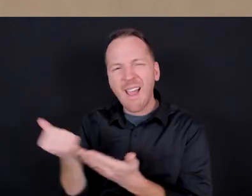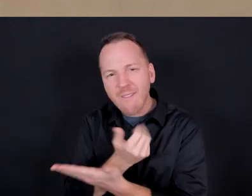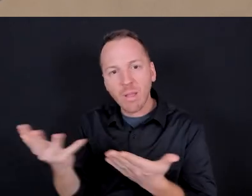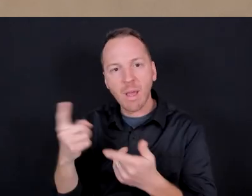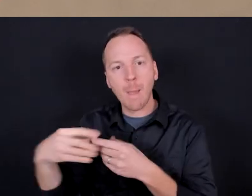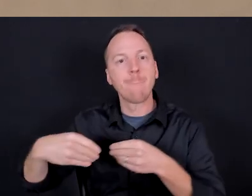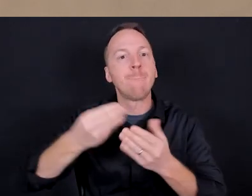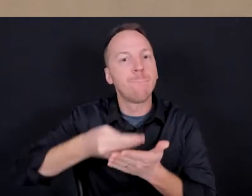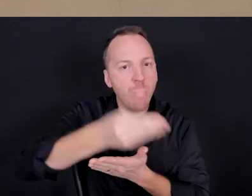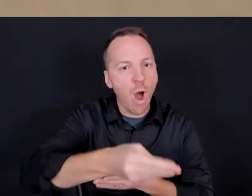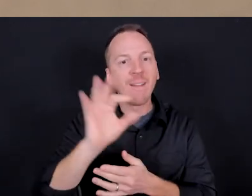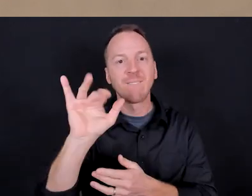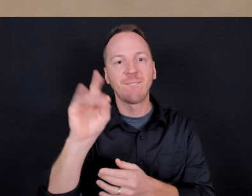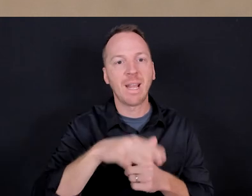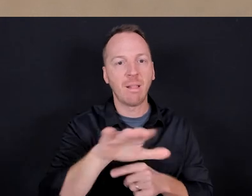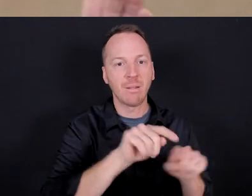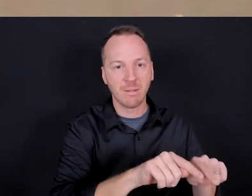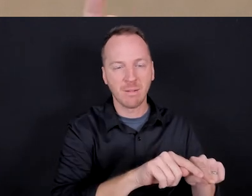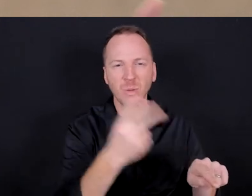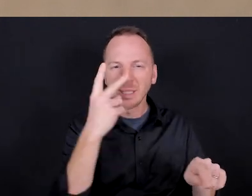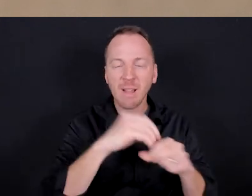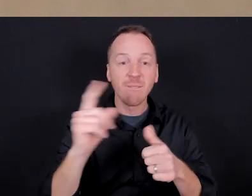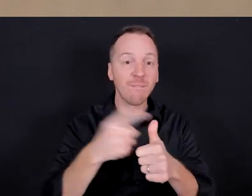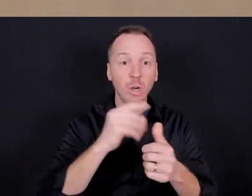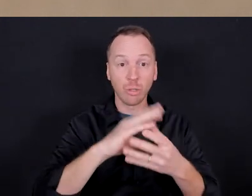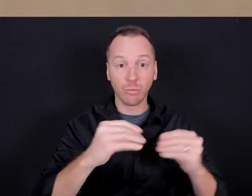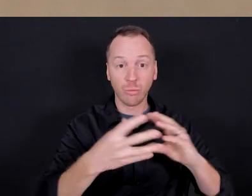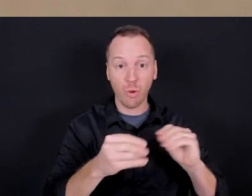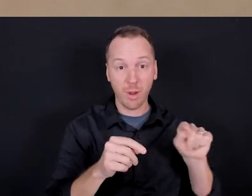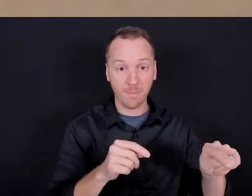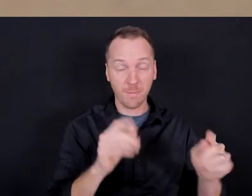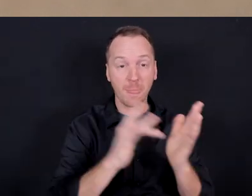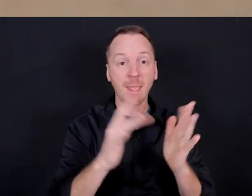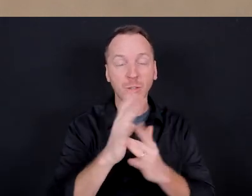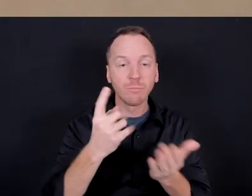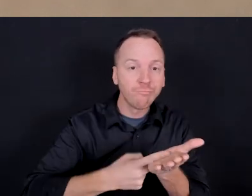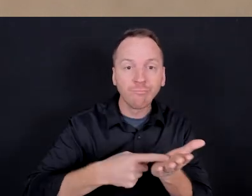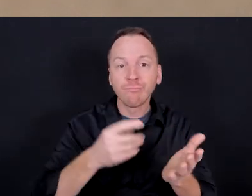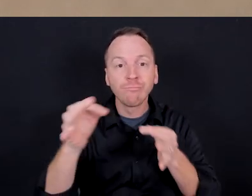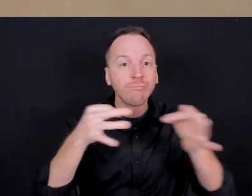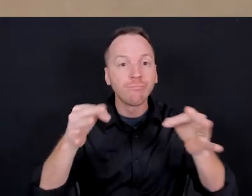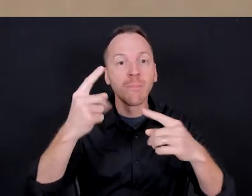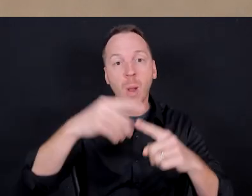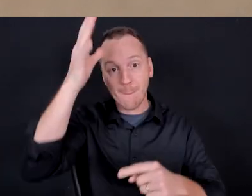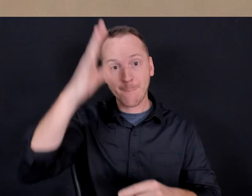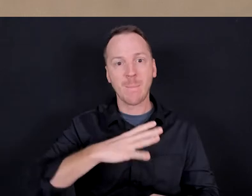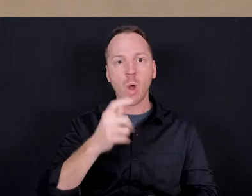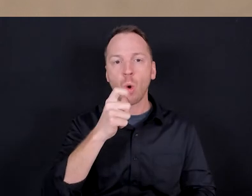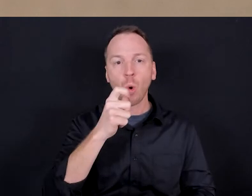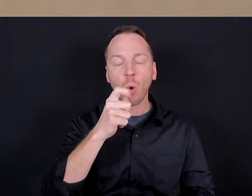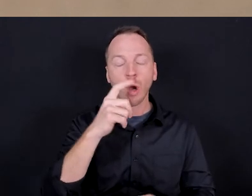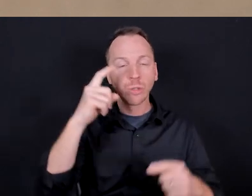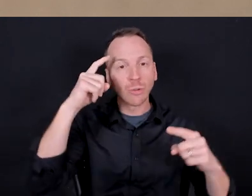bought that field. You see, in the first story, Jesus talks about a man who